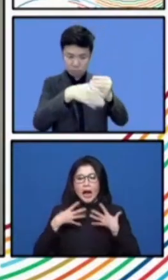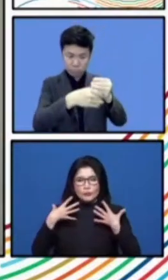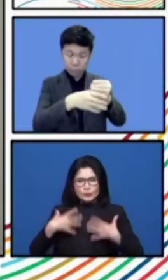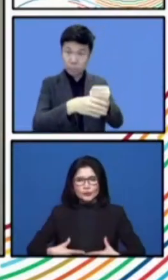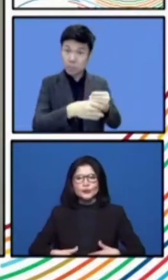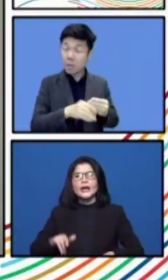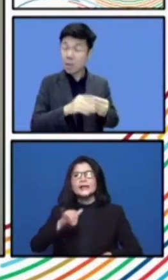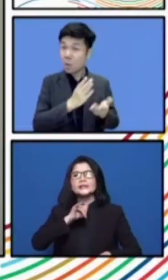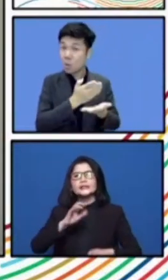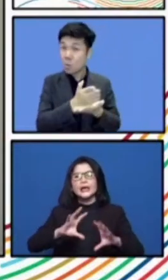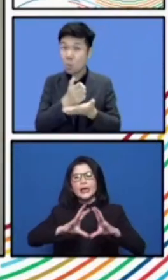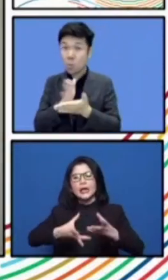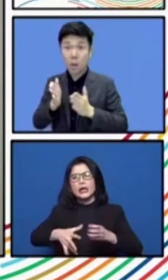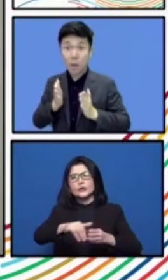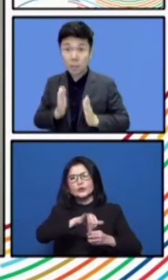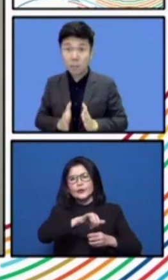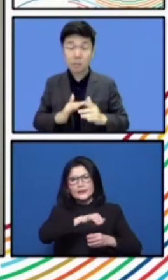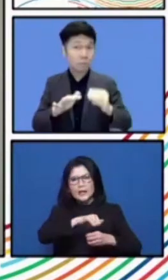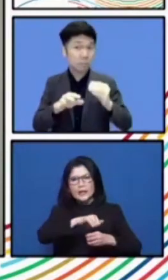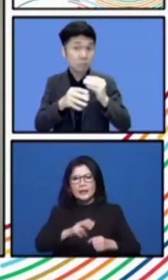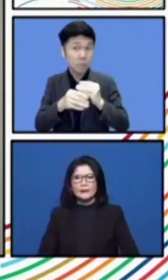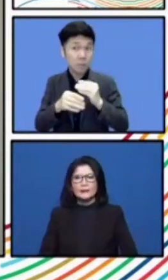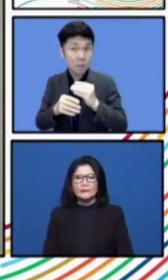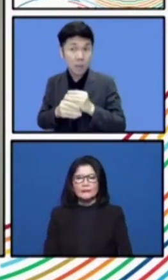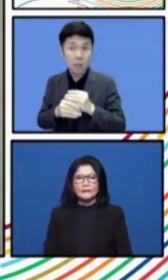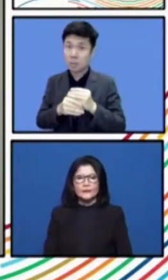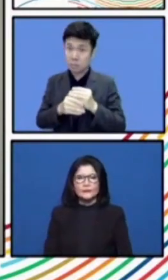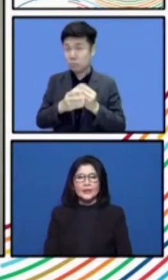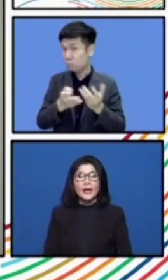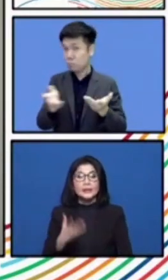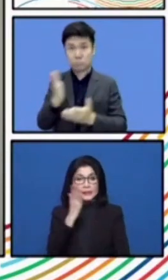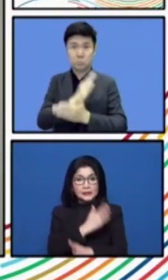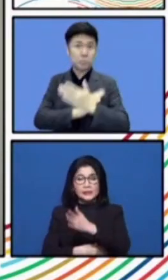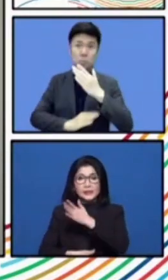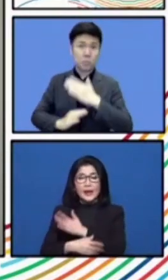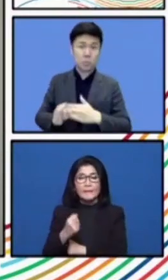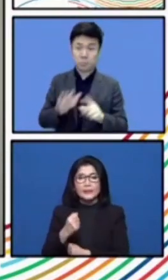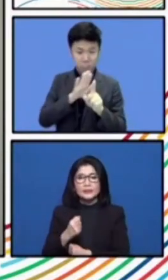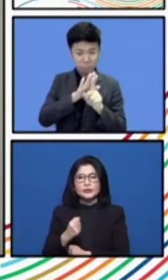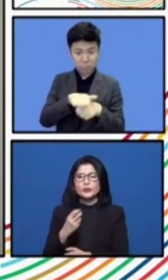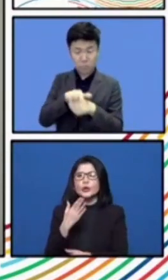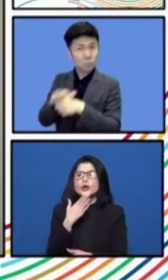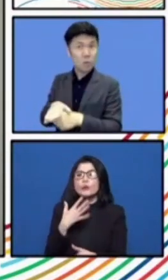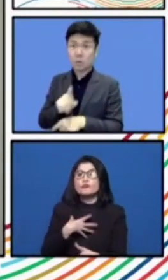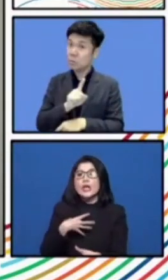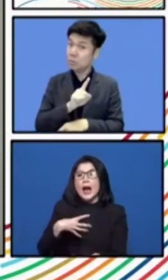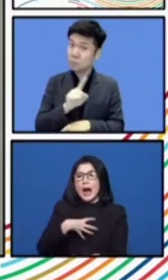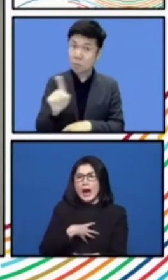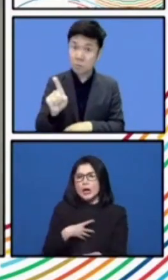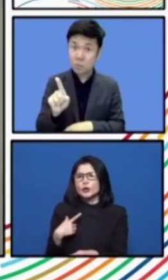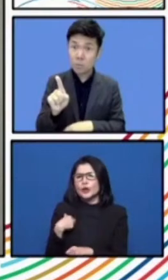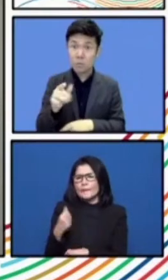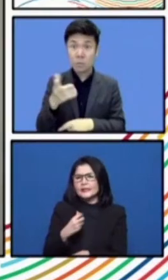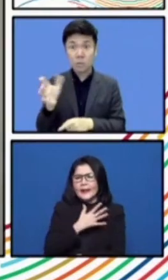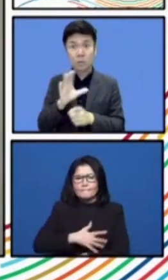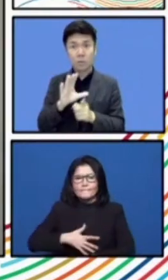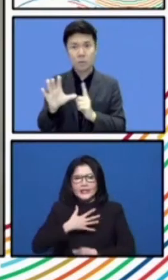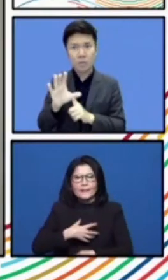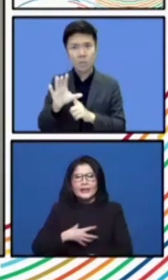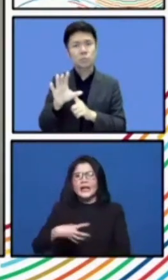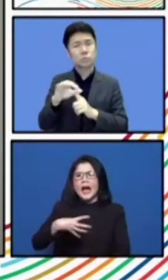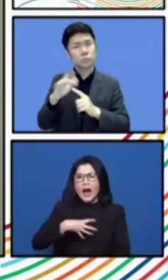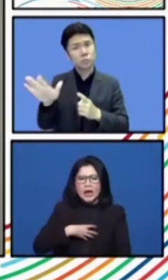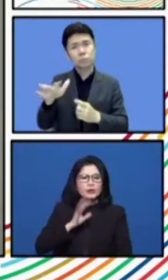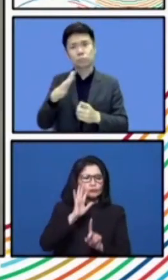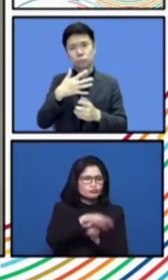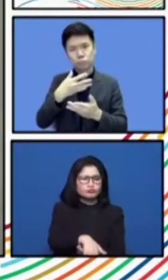rights holders who should have been enjoying without discrimination all of the civil and political and economic social cultural rights enshrined in those other treaties